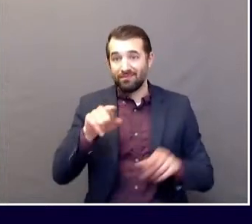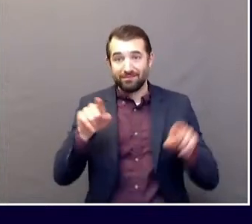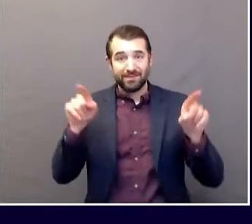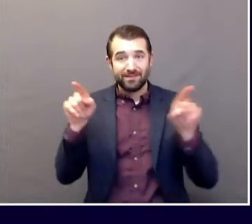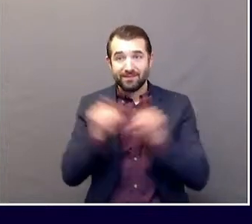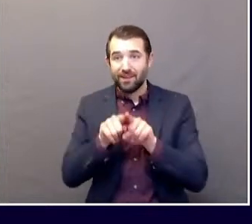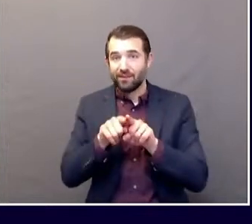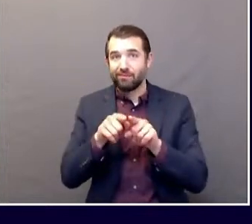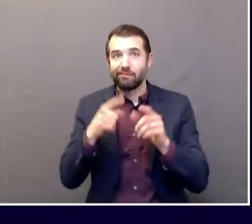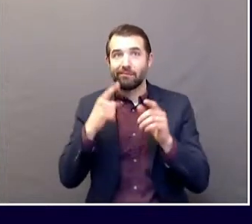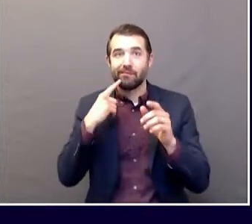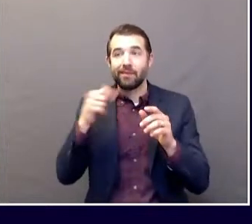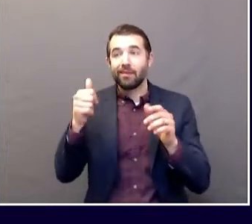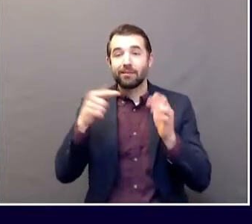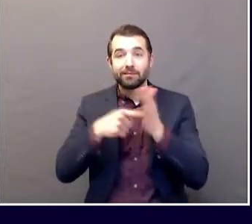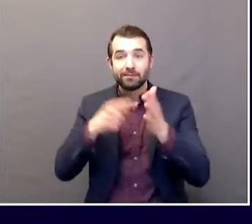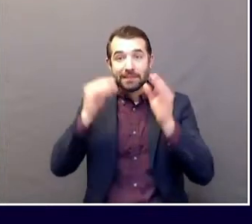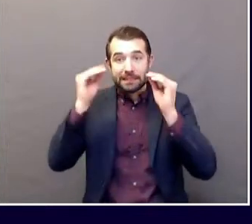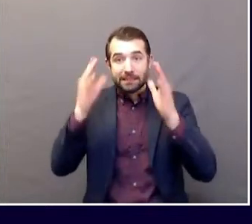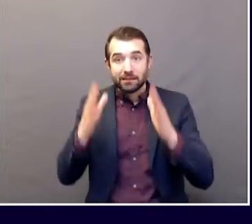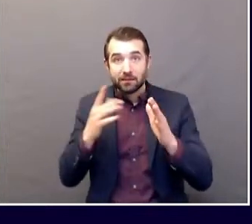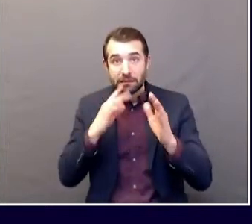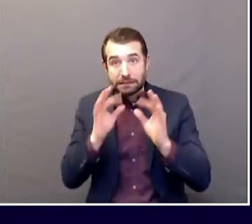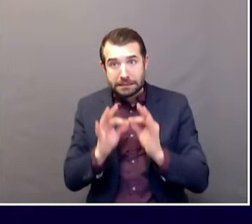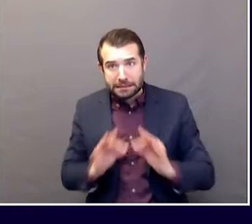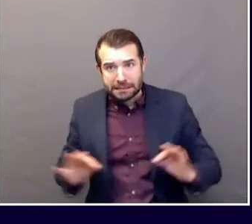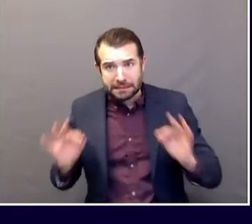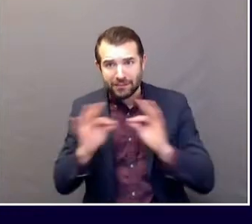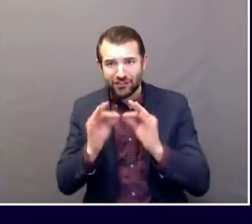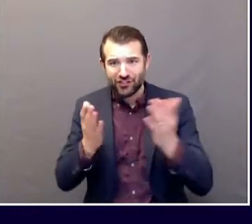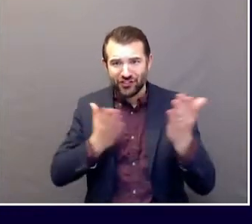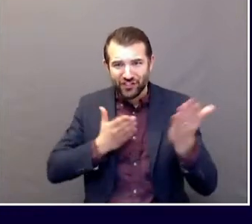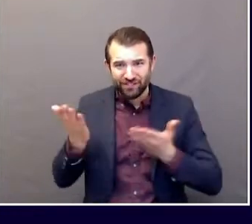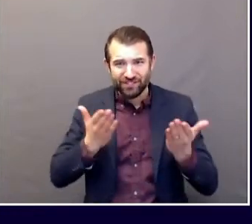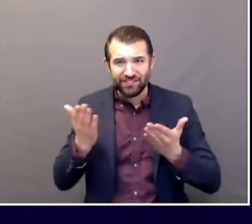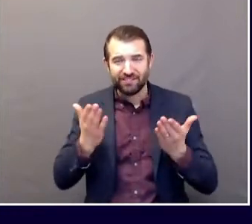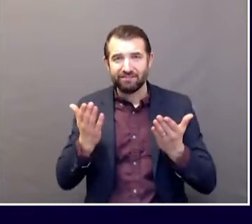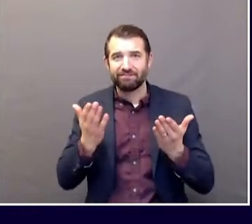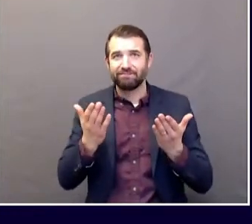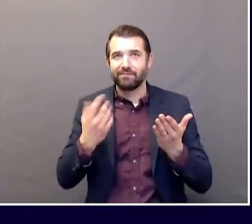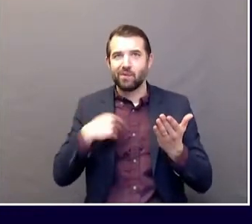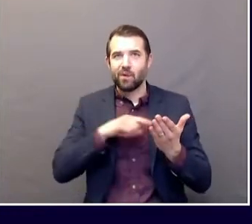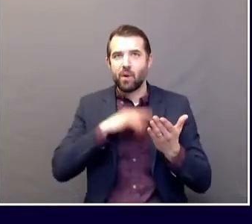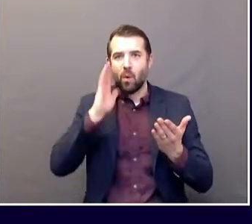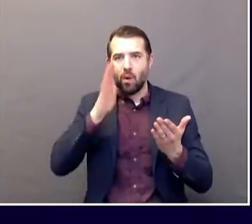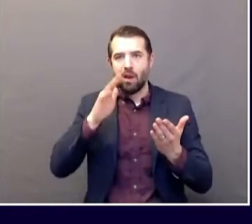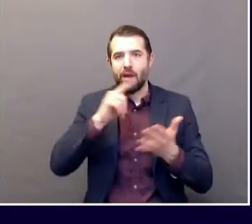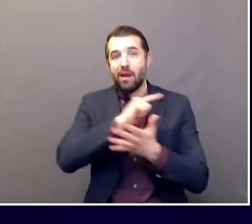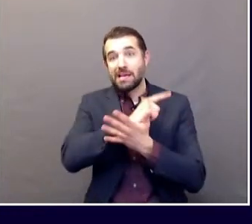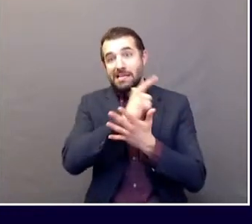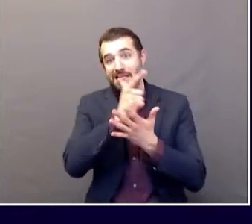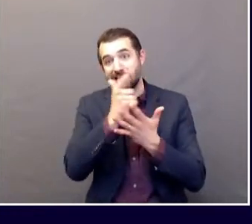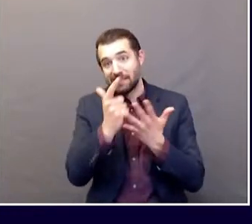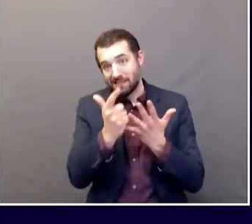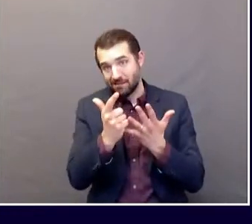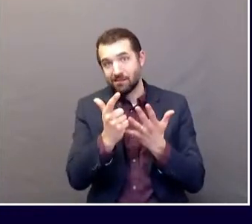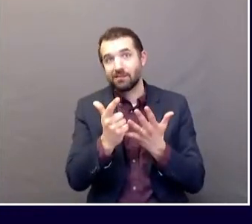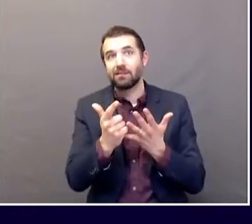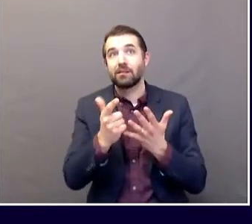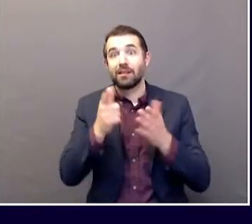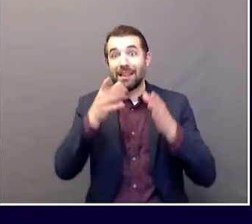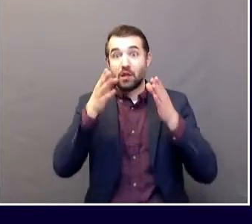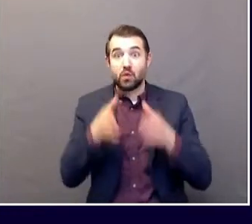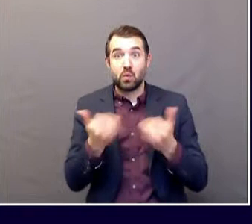services, we will continue to work our way through our 70 and older age group. We will then look at our 65